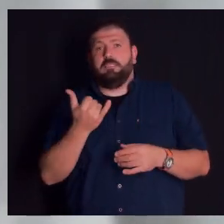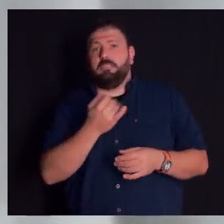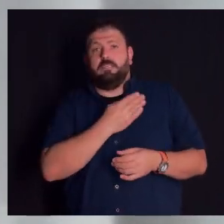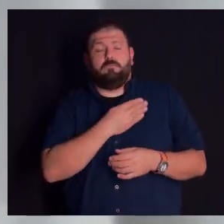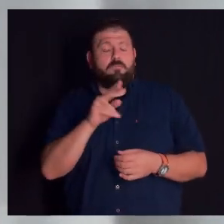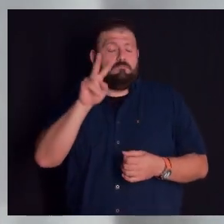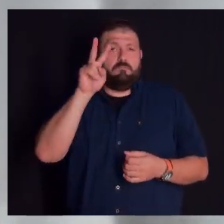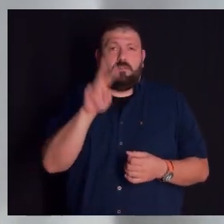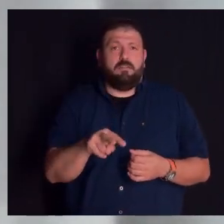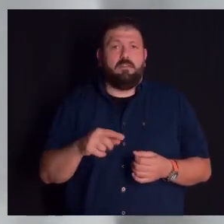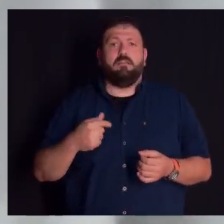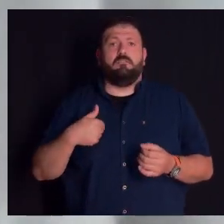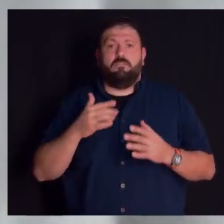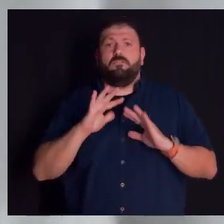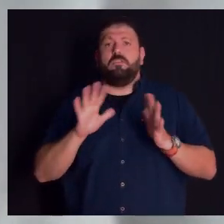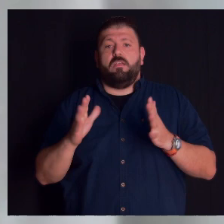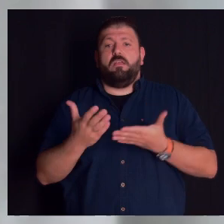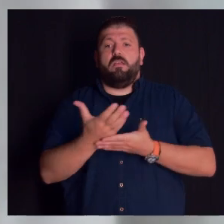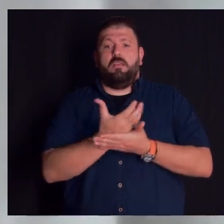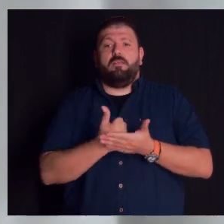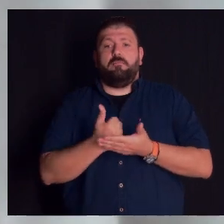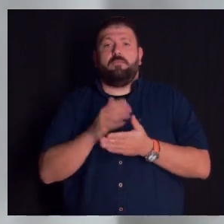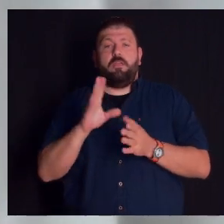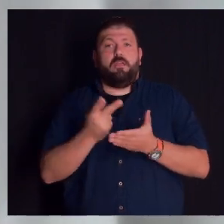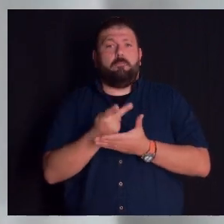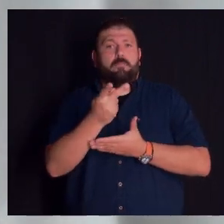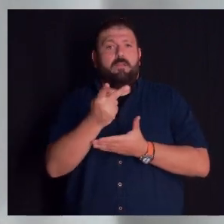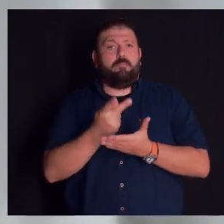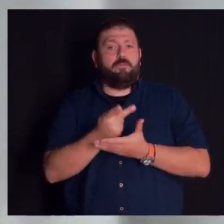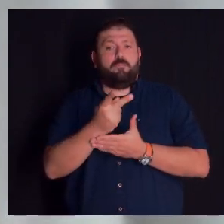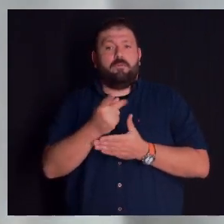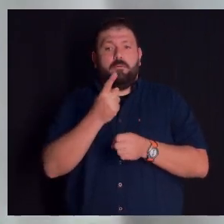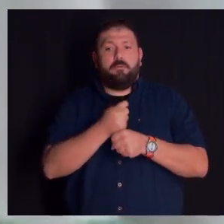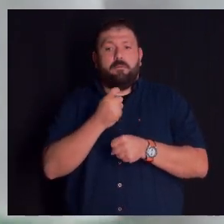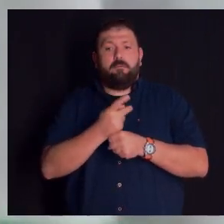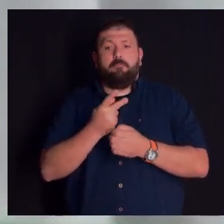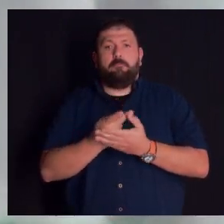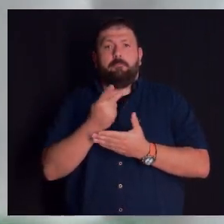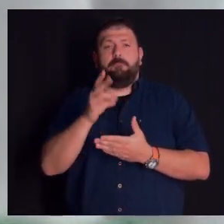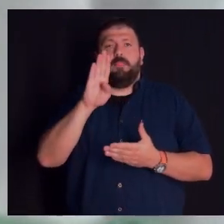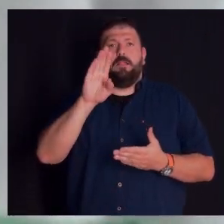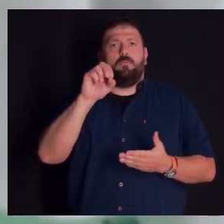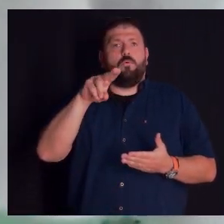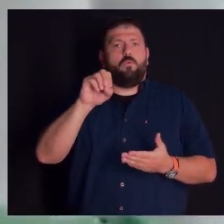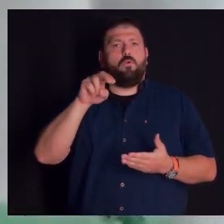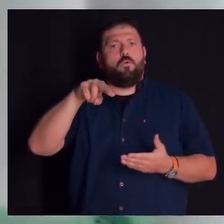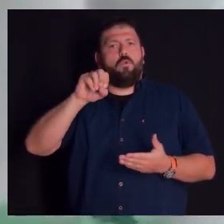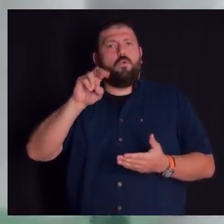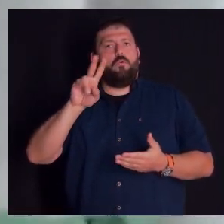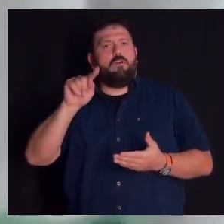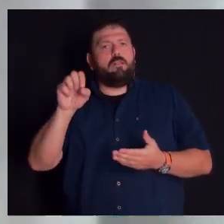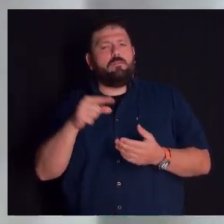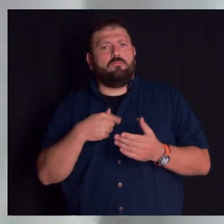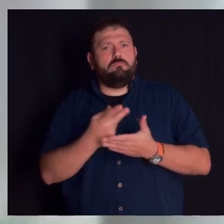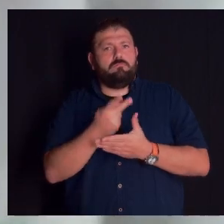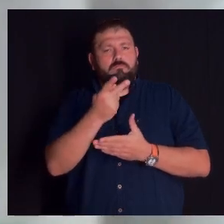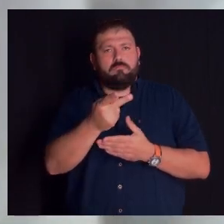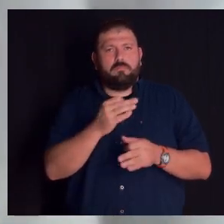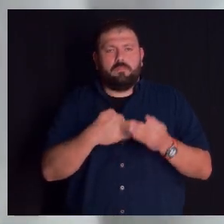only 6 months with this company, and I earned some prizes. The first was a